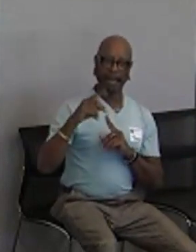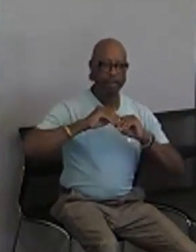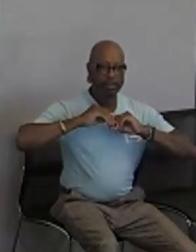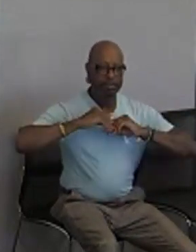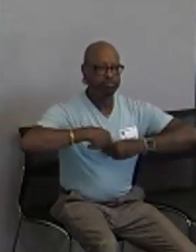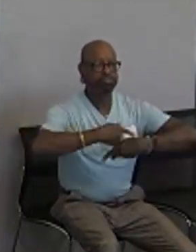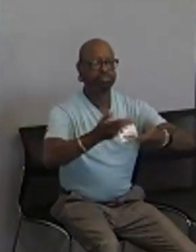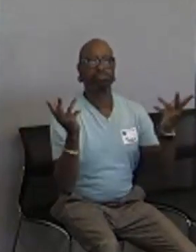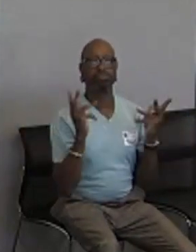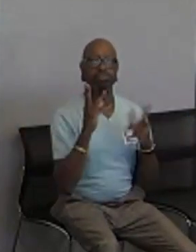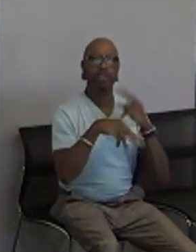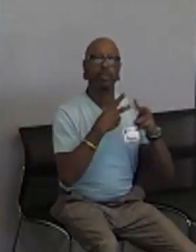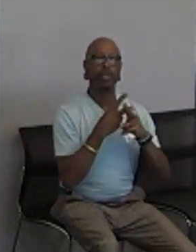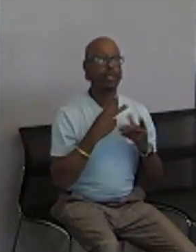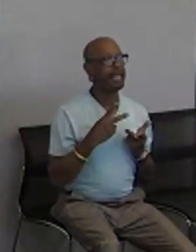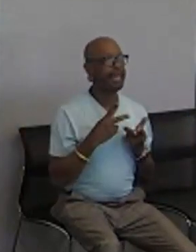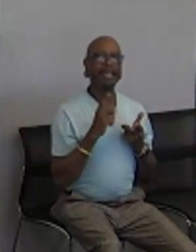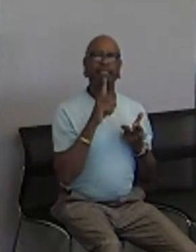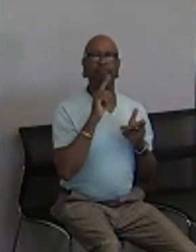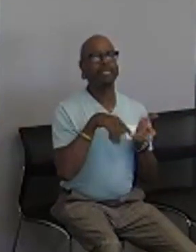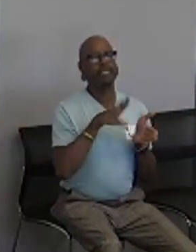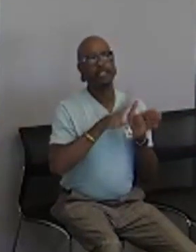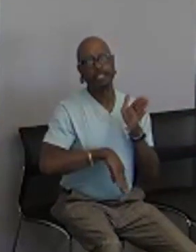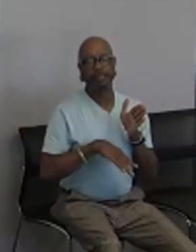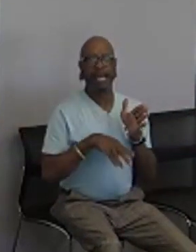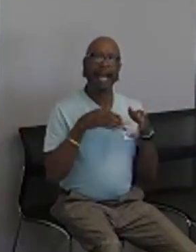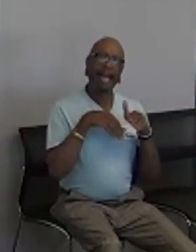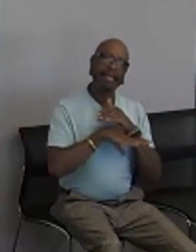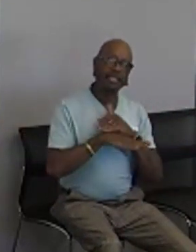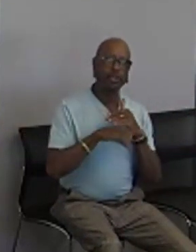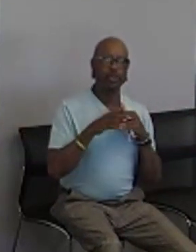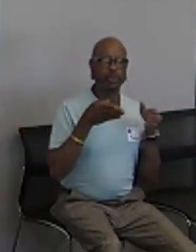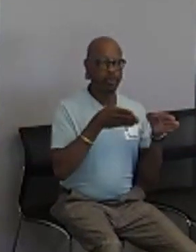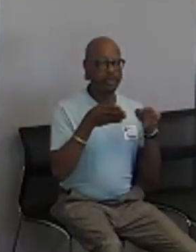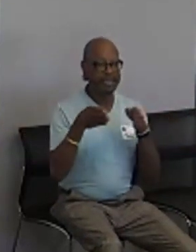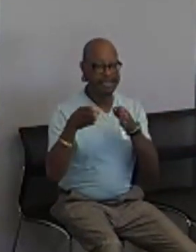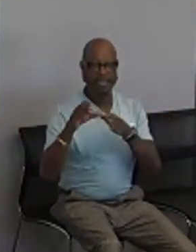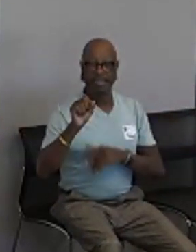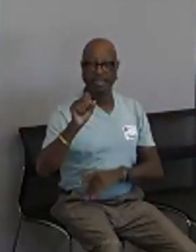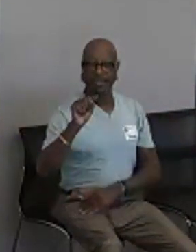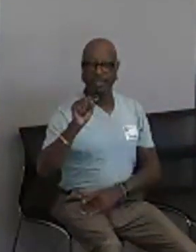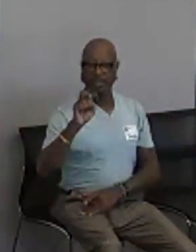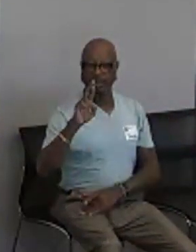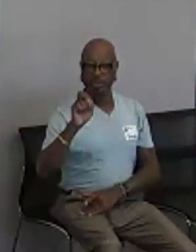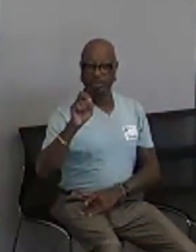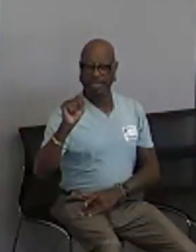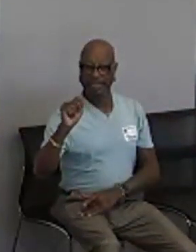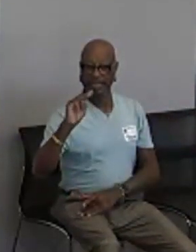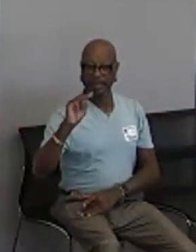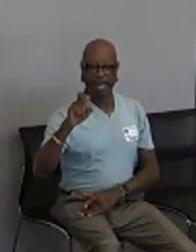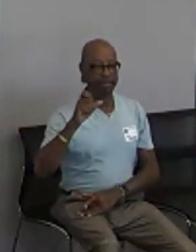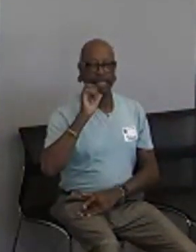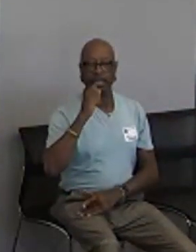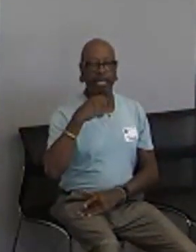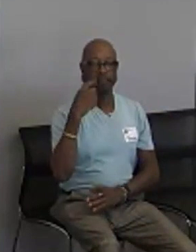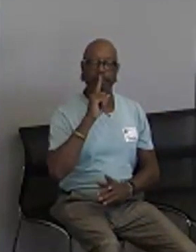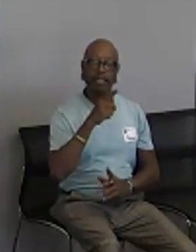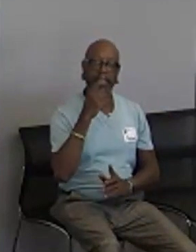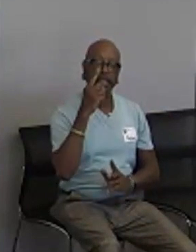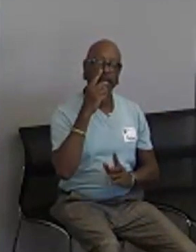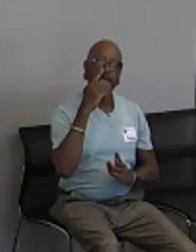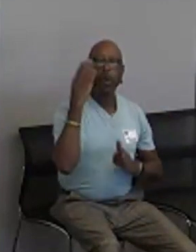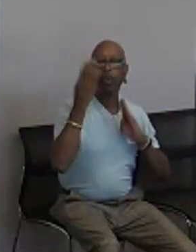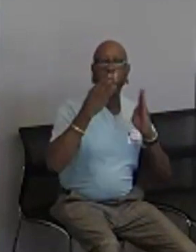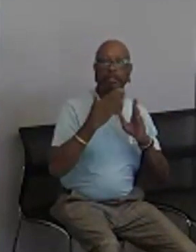cheap, easy, ready access to street maps, if people just started using it, I didn't have to worry as much about the literature,